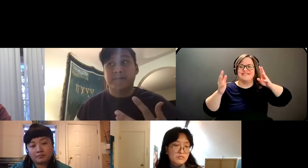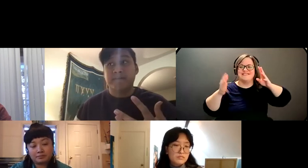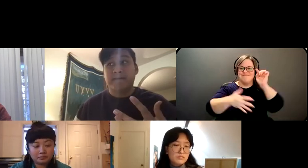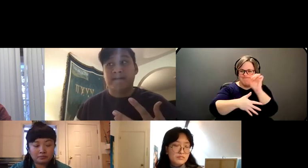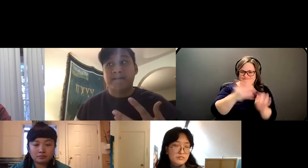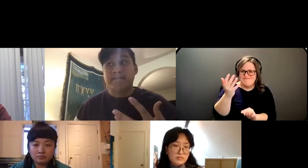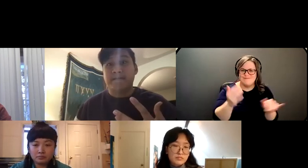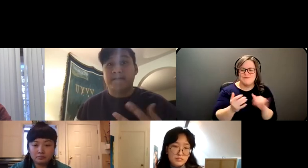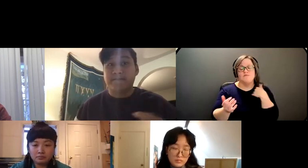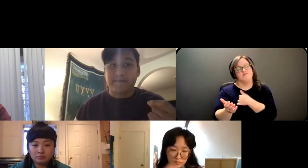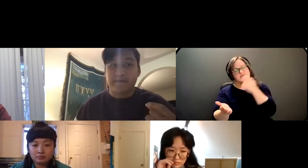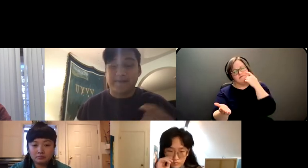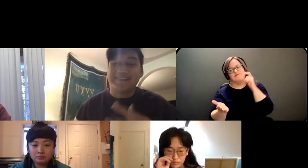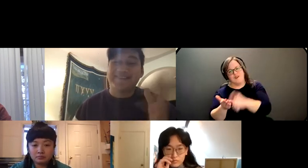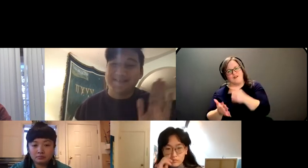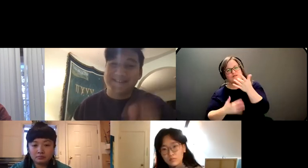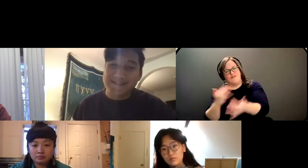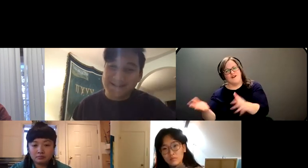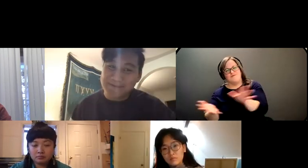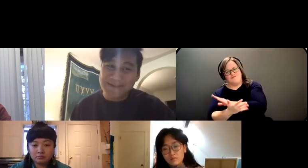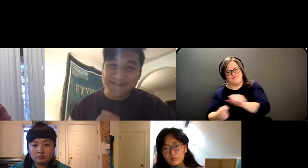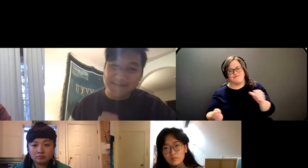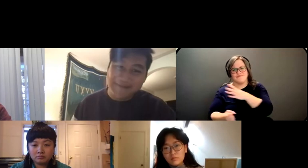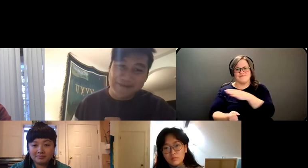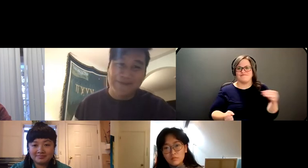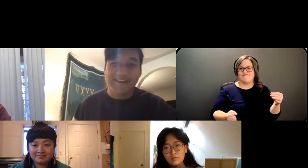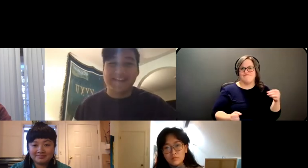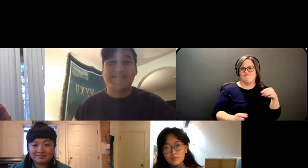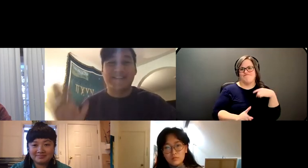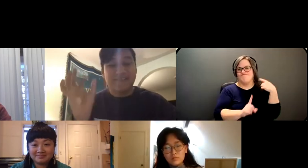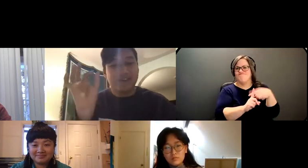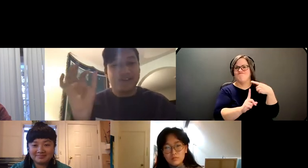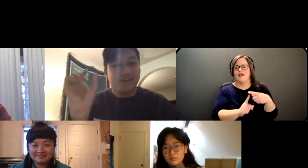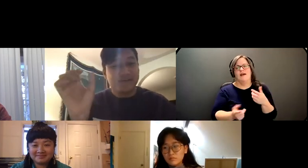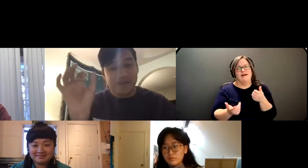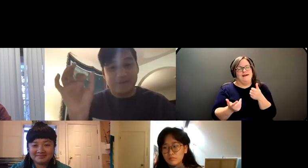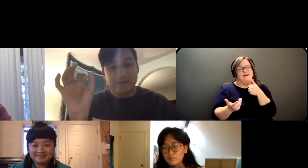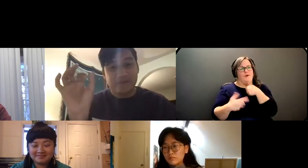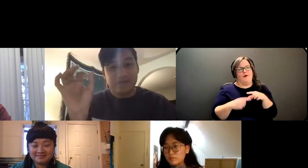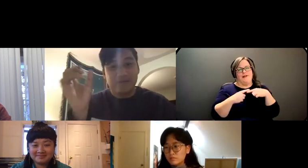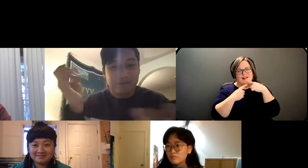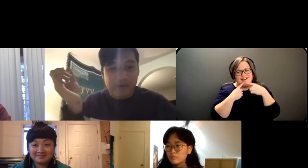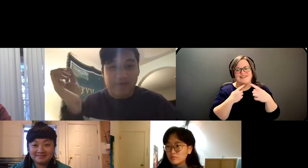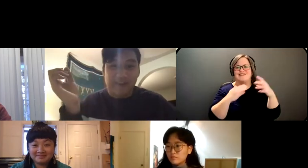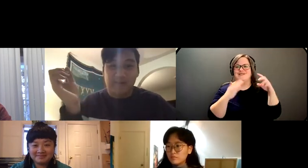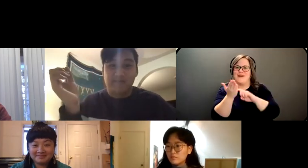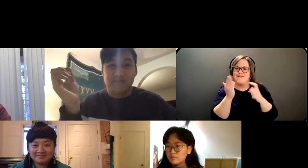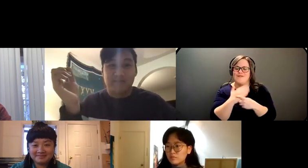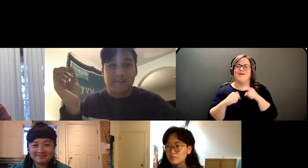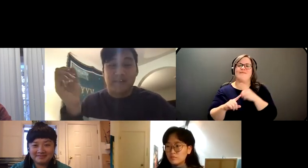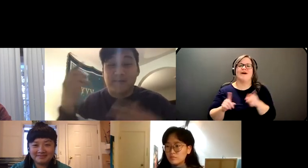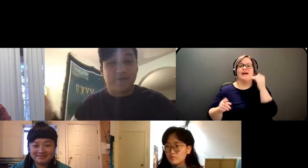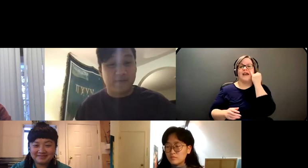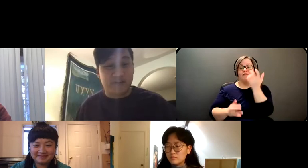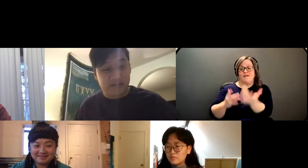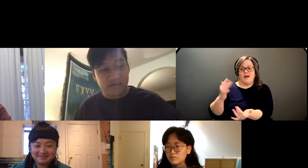know, if, I guess, not to like bludgeon the metaphor, but like if the hearth flame peters out,